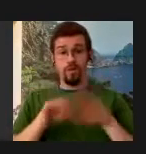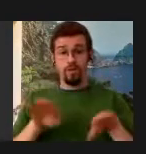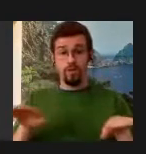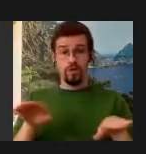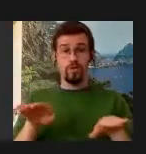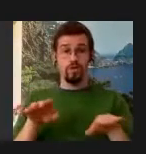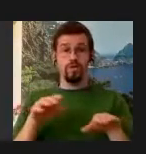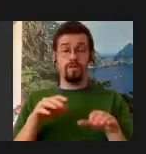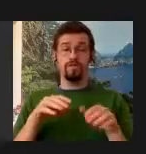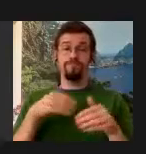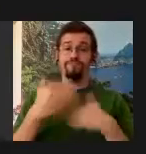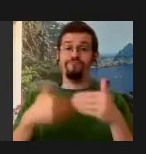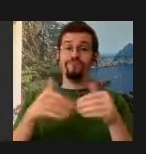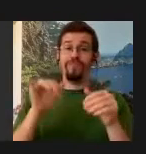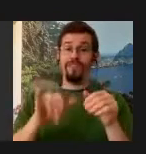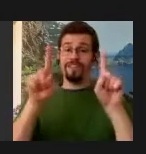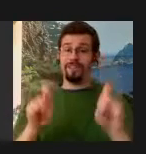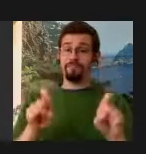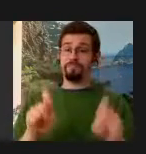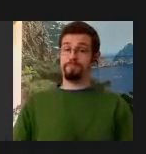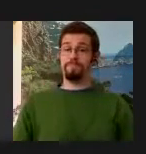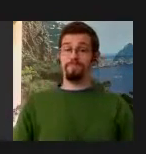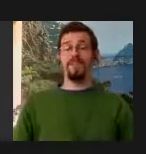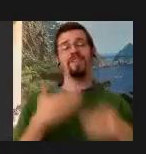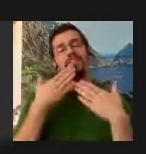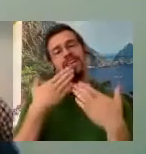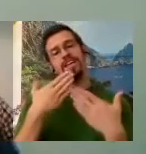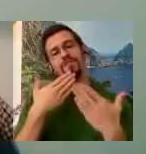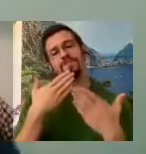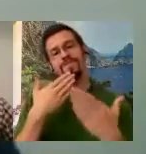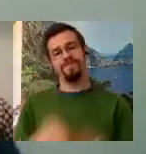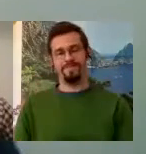children made these exams. Thank you, Wafa.